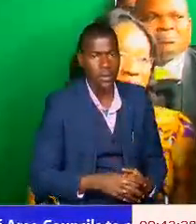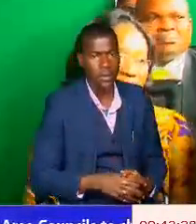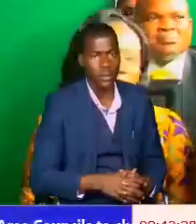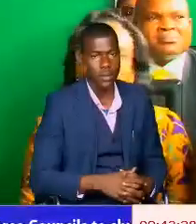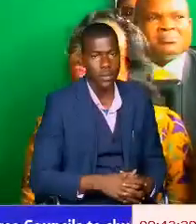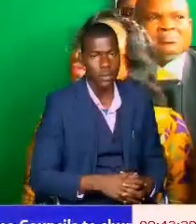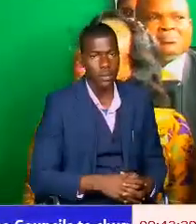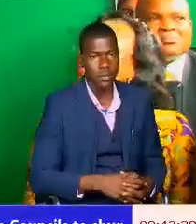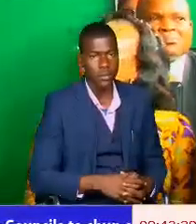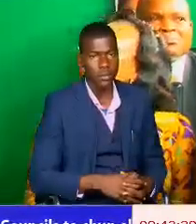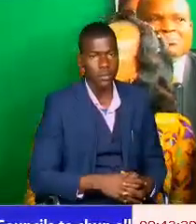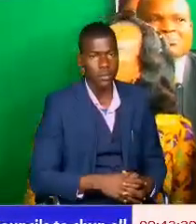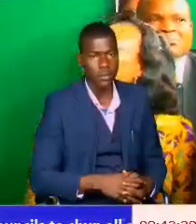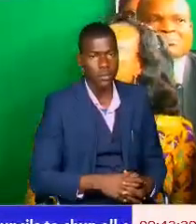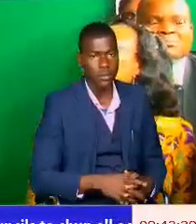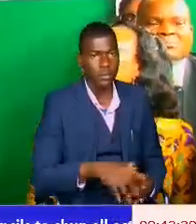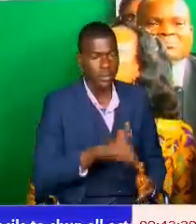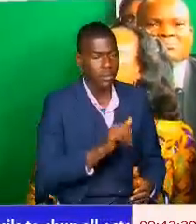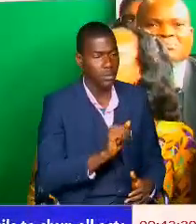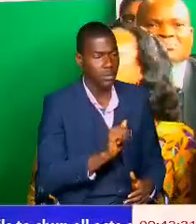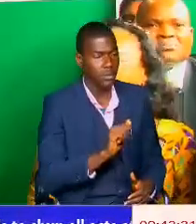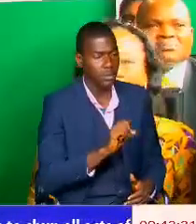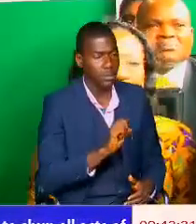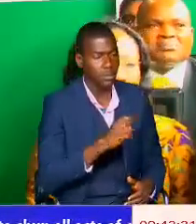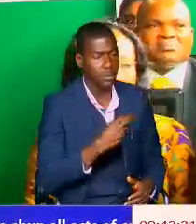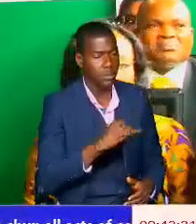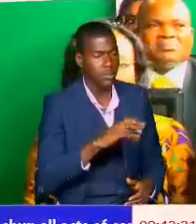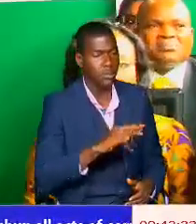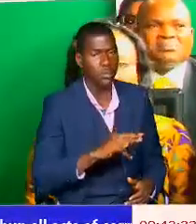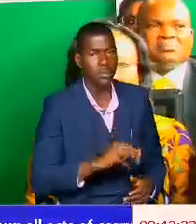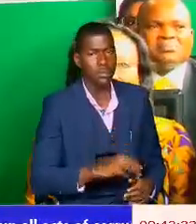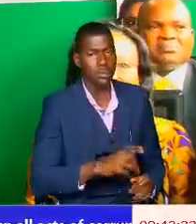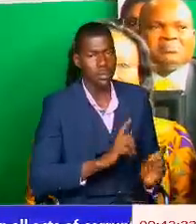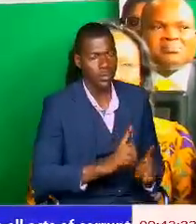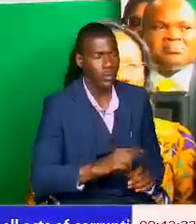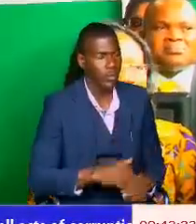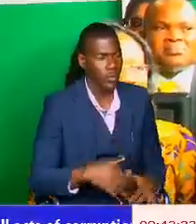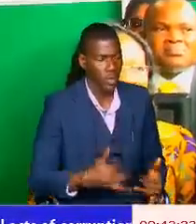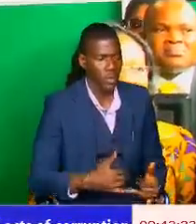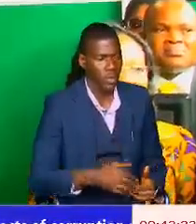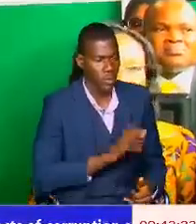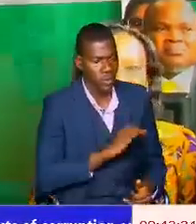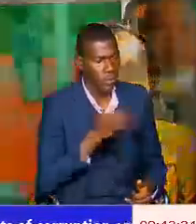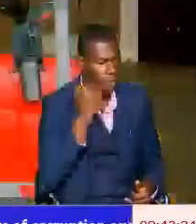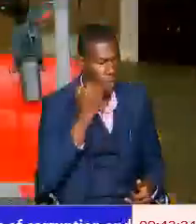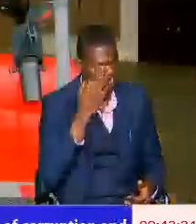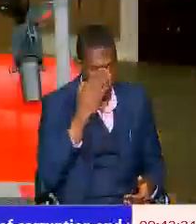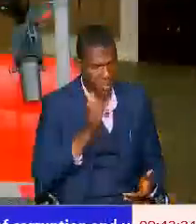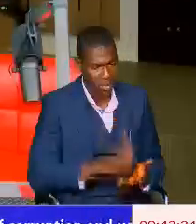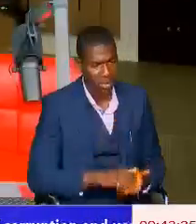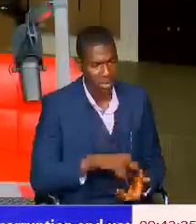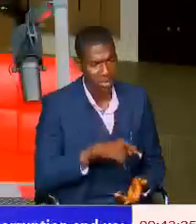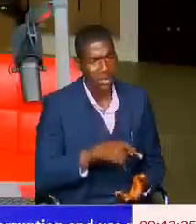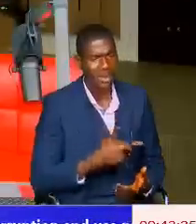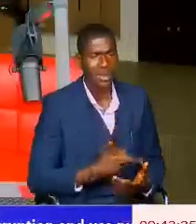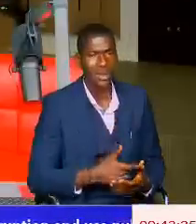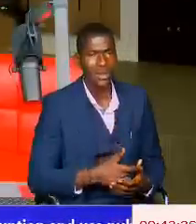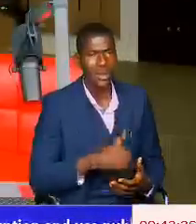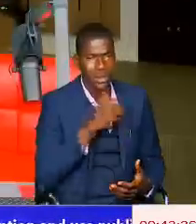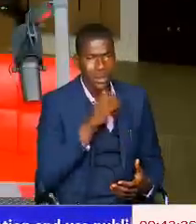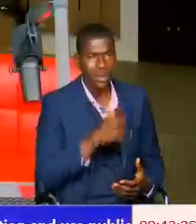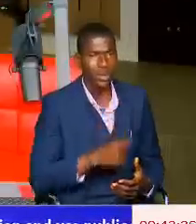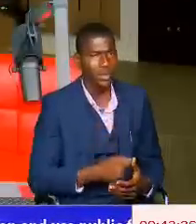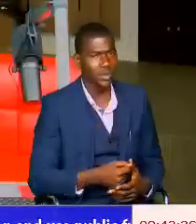Interpol. Now, Yashim carry us waka go. But so after the Interpol, no say this one no be something